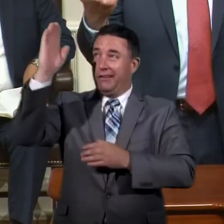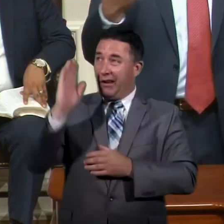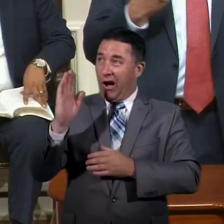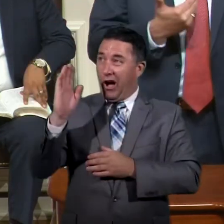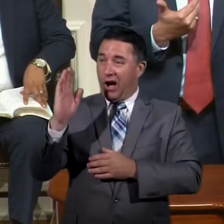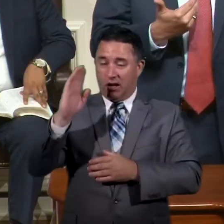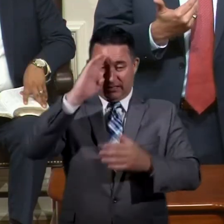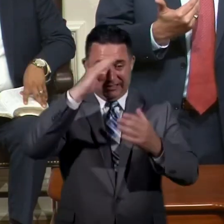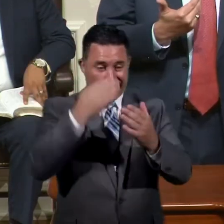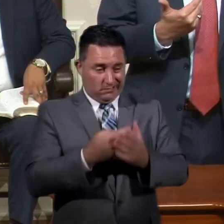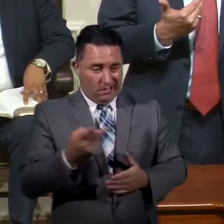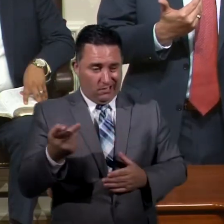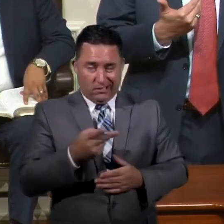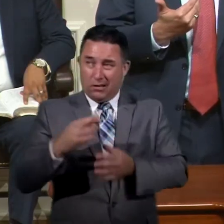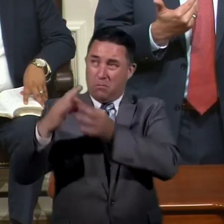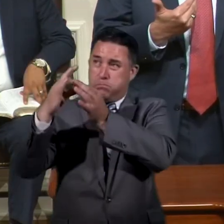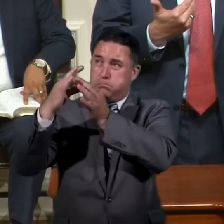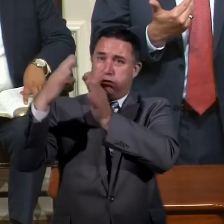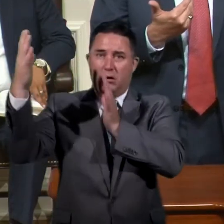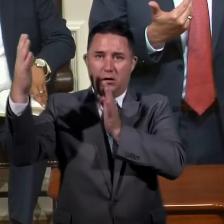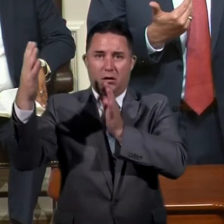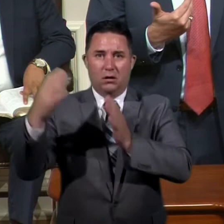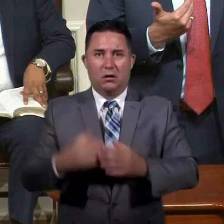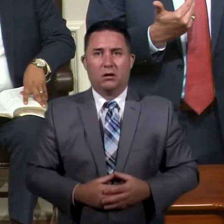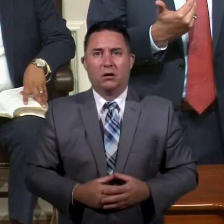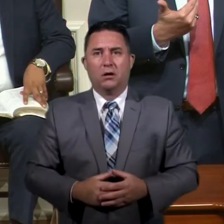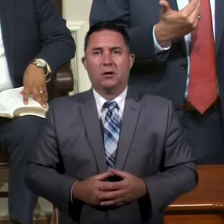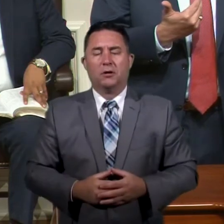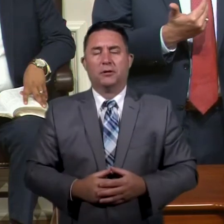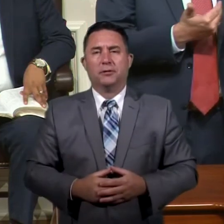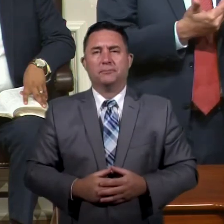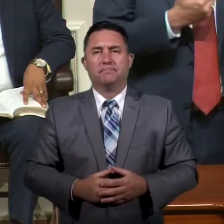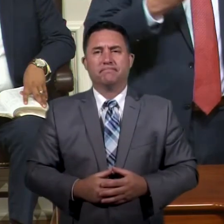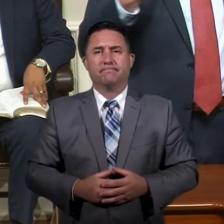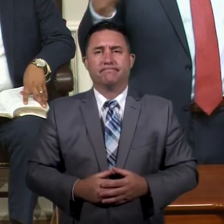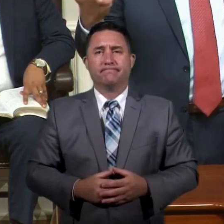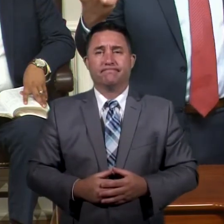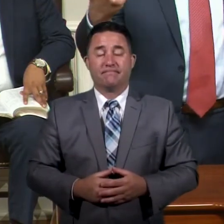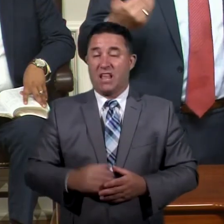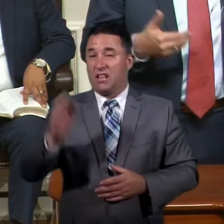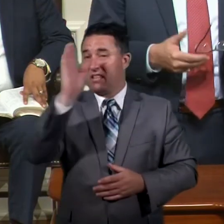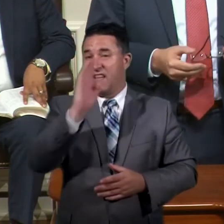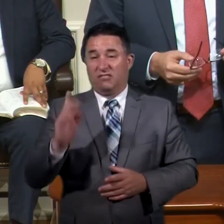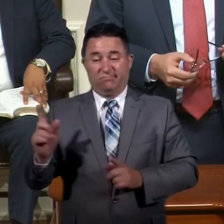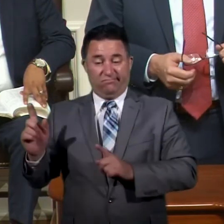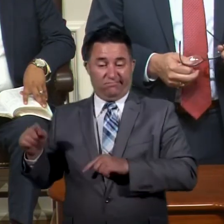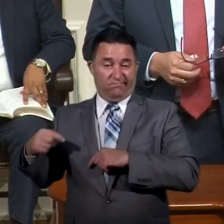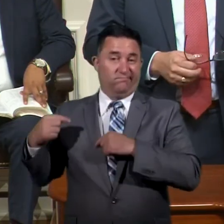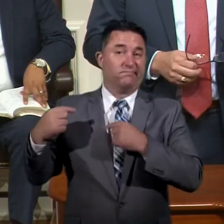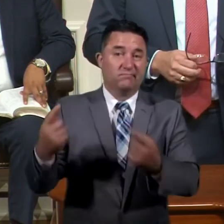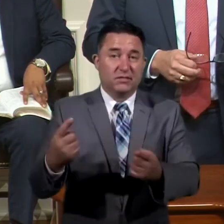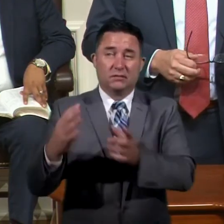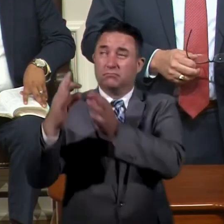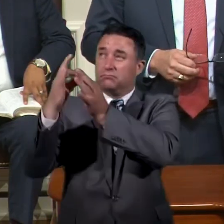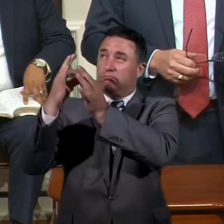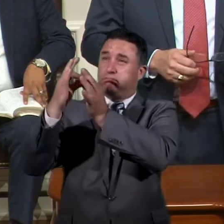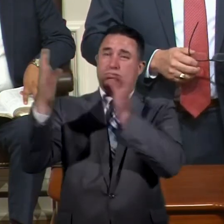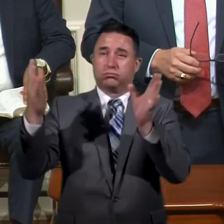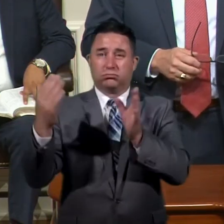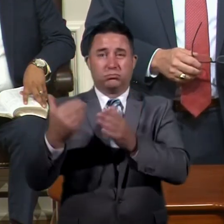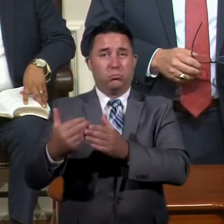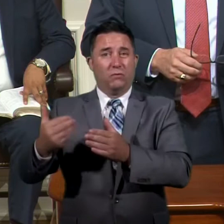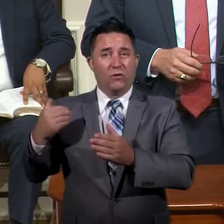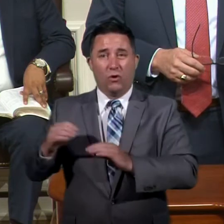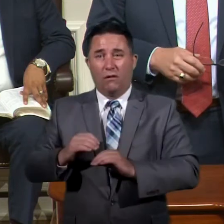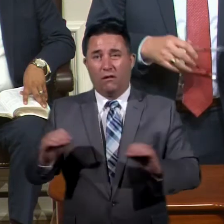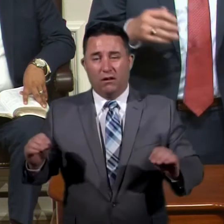God and his son. De un Dios Padre y su Hijo. Who had never been separated before. Que nunca en la eternidad habían